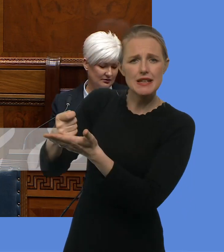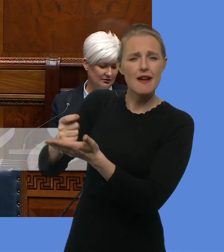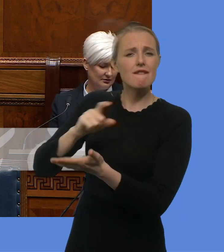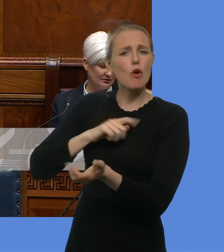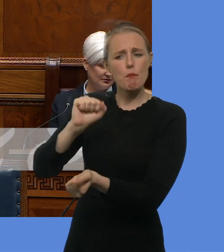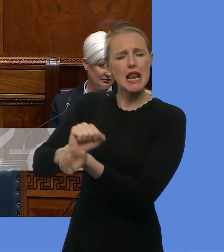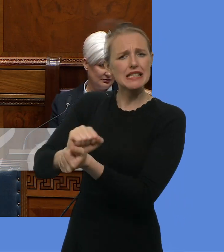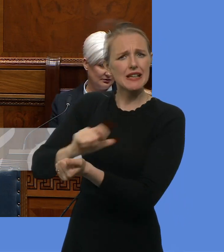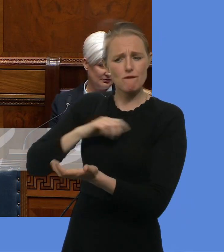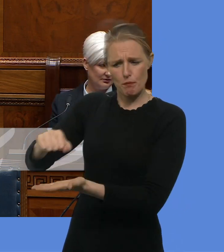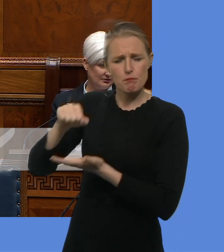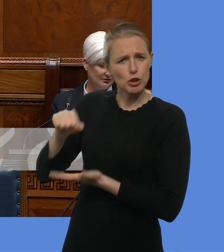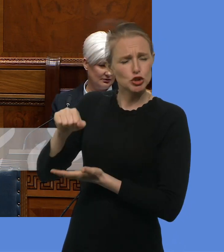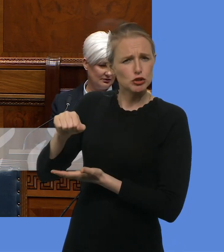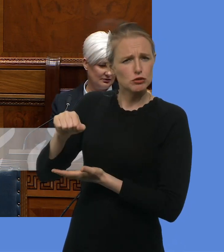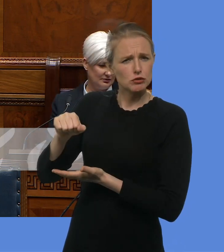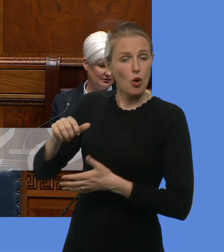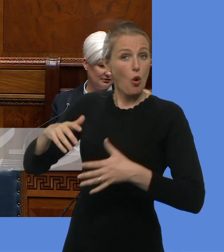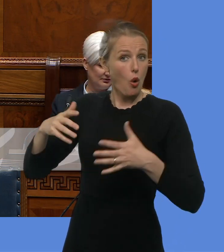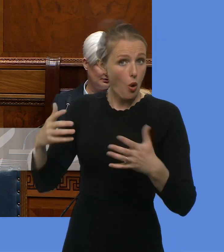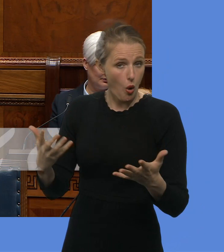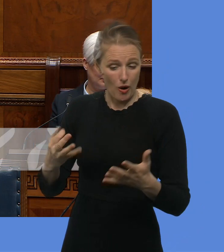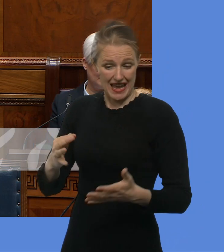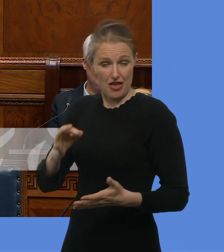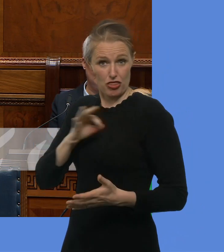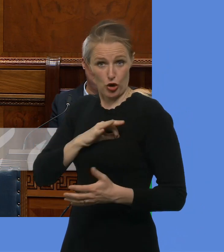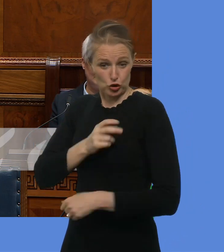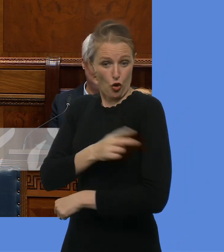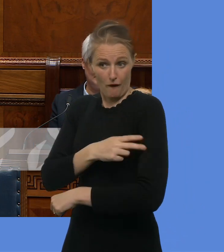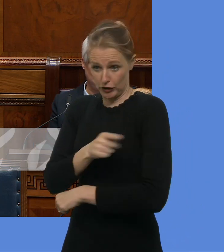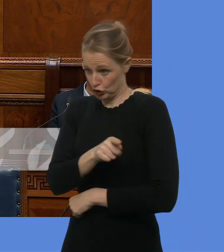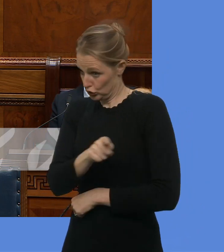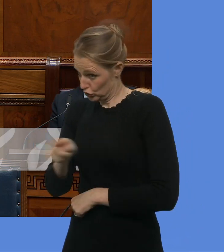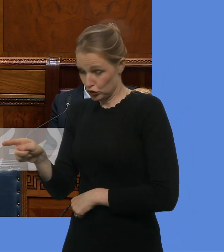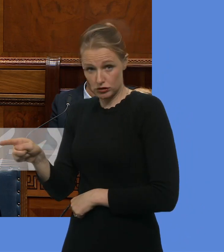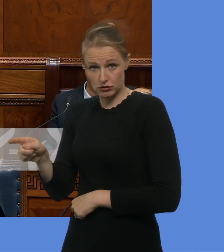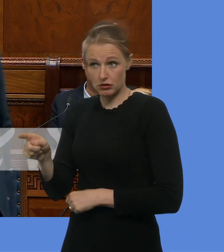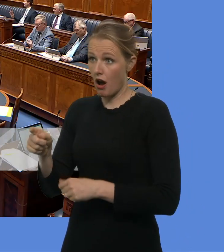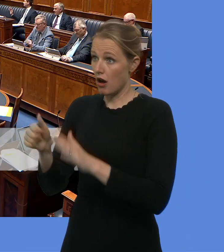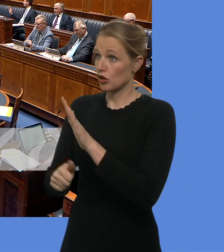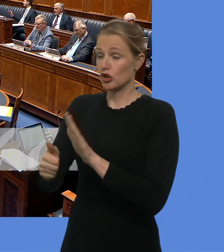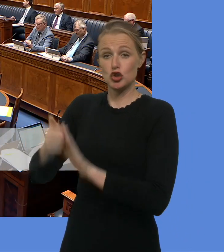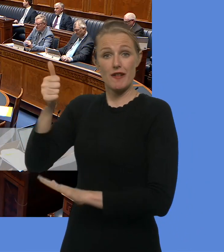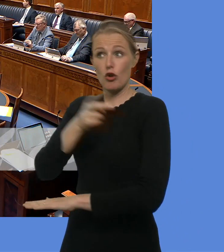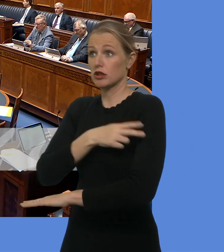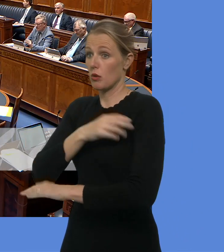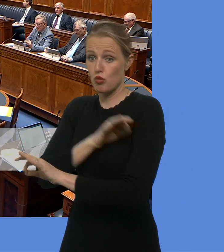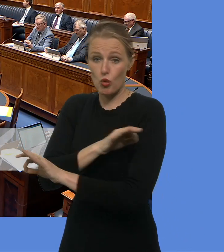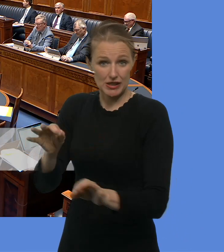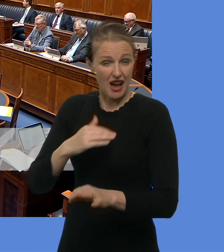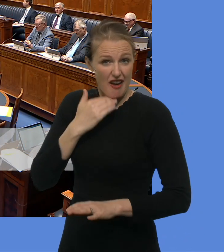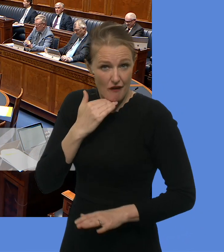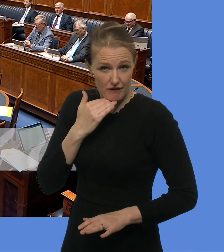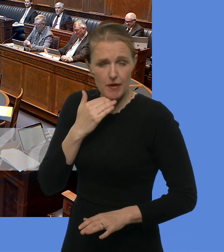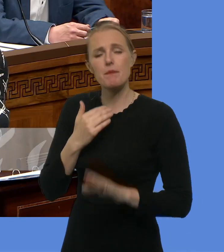that budget, or is it sufficient to require the 8,000 officers as requested by the Chief Constable? Well, first of all, it